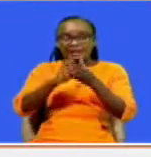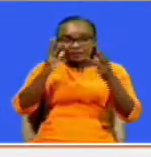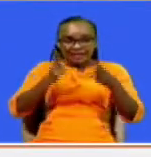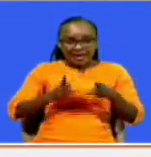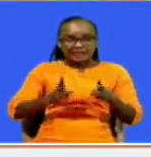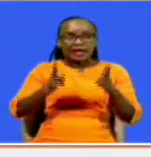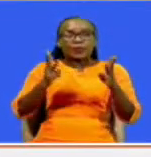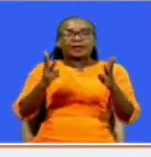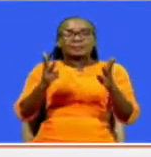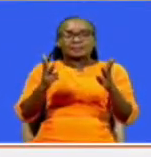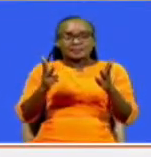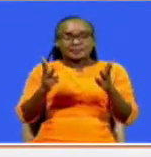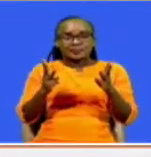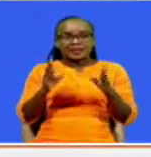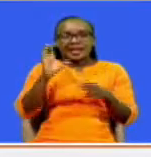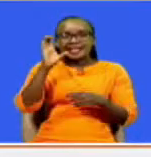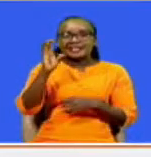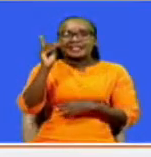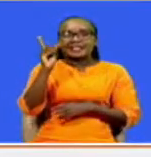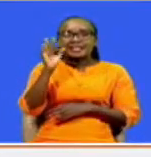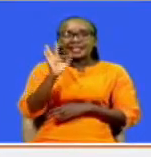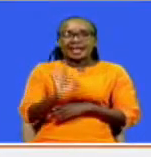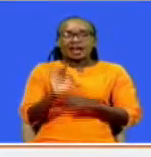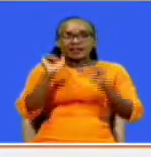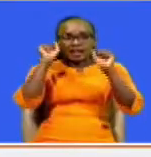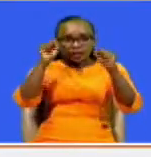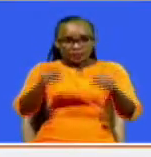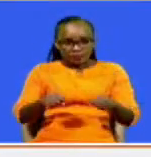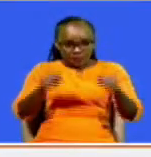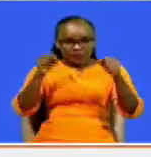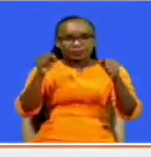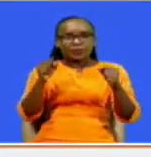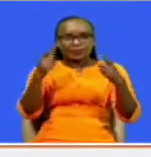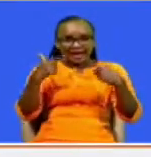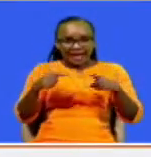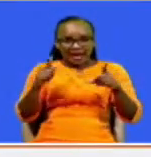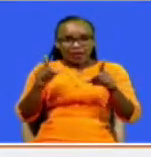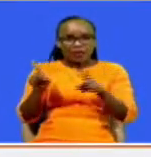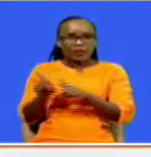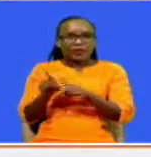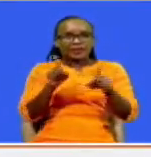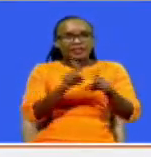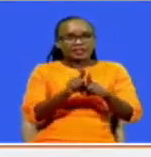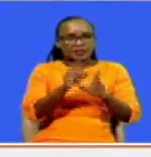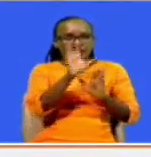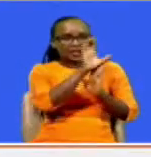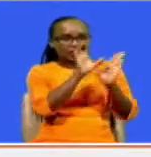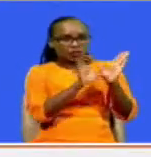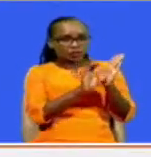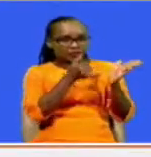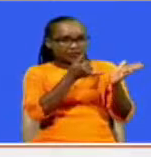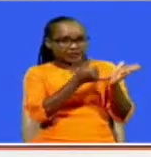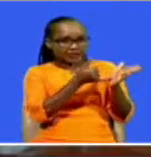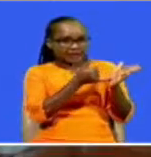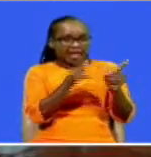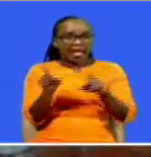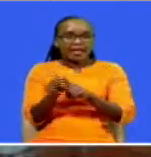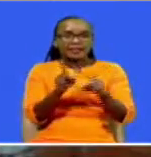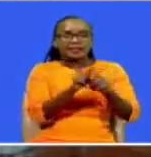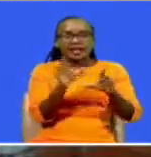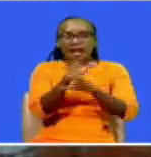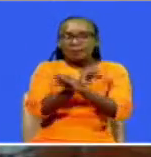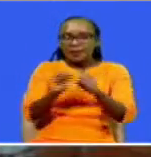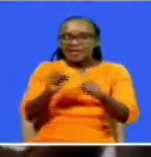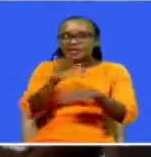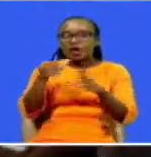way CDF can be aligned to the tenets of the Constitution. The president assuring members